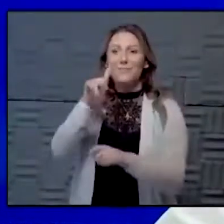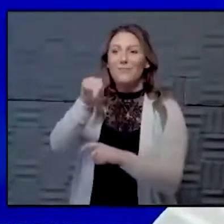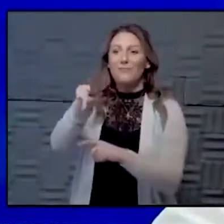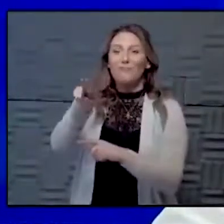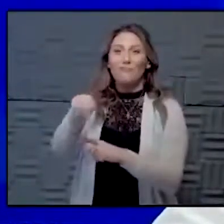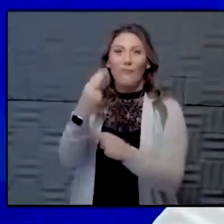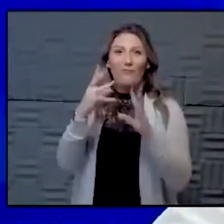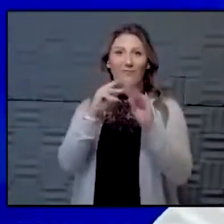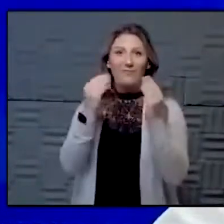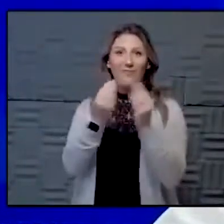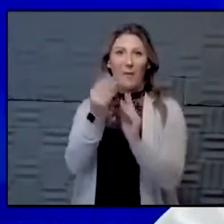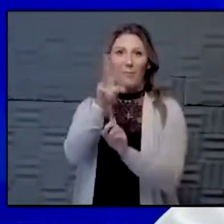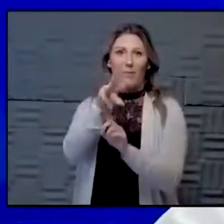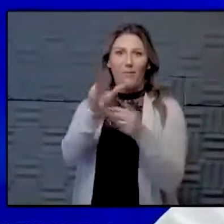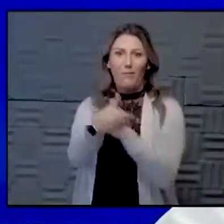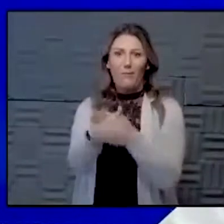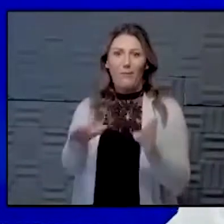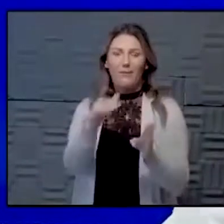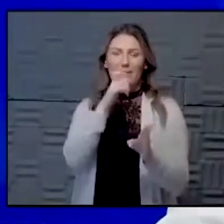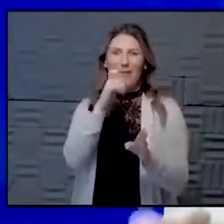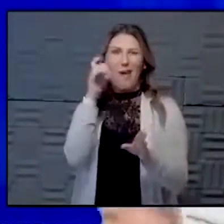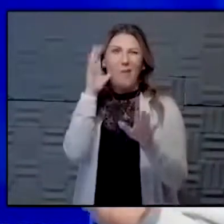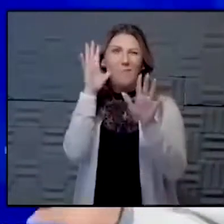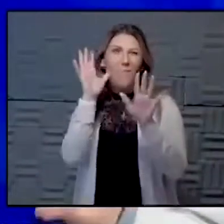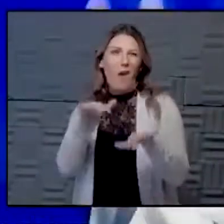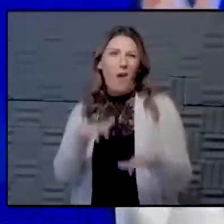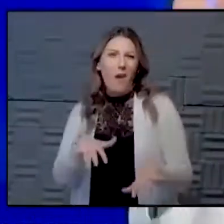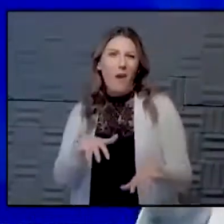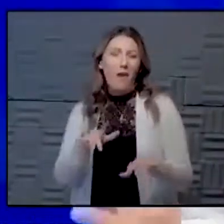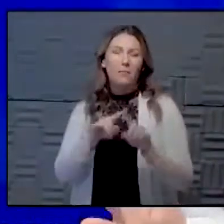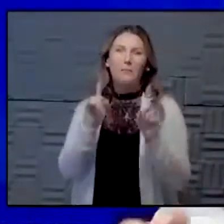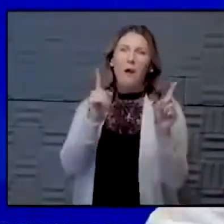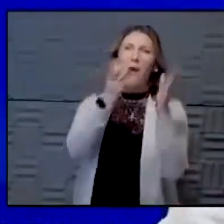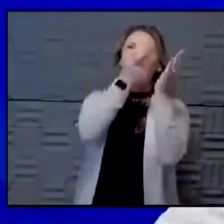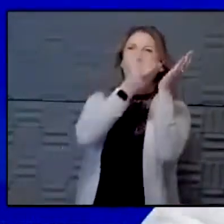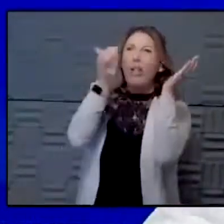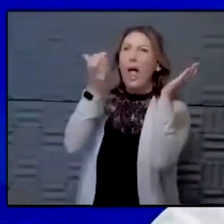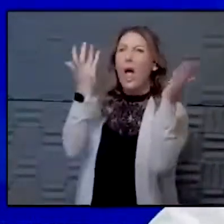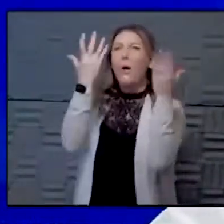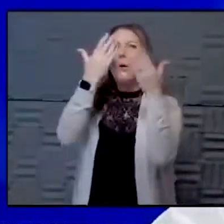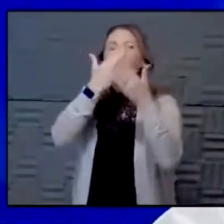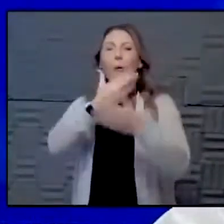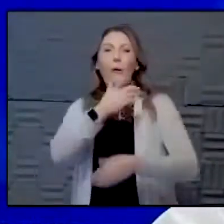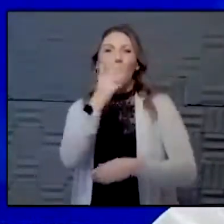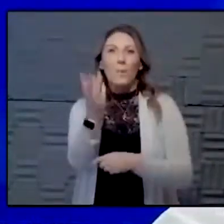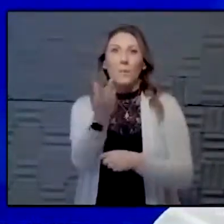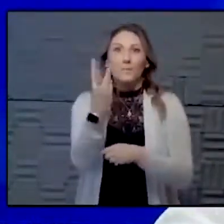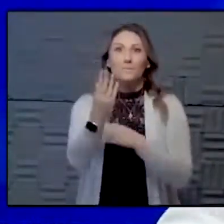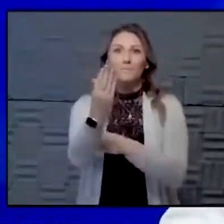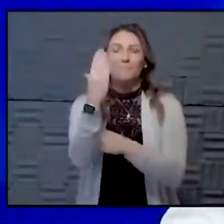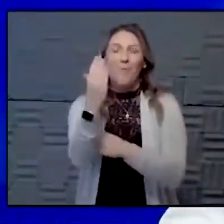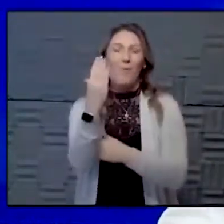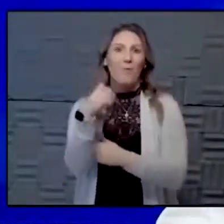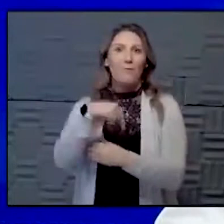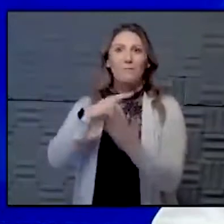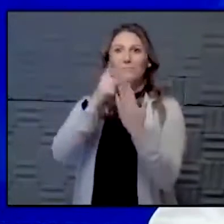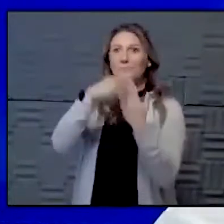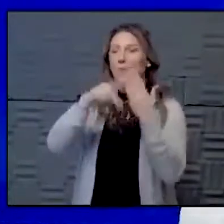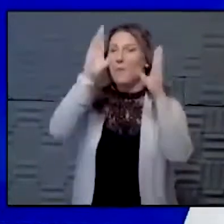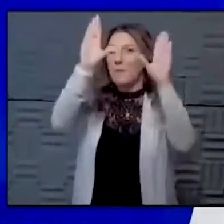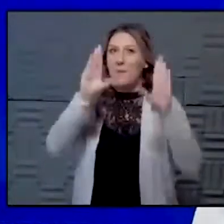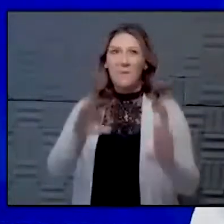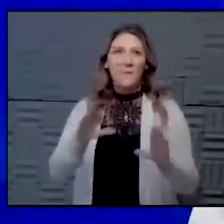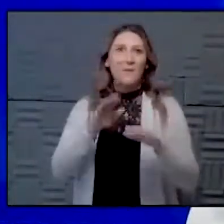this. Okay, it's not raining, it's cloudy, but at least it's not raining Wednesday morning. Yet. We have another great program this morning. Today we're talking